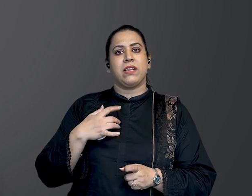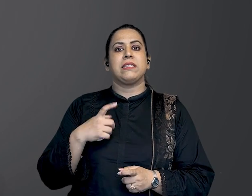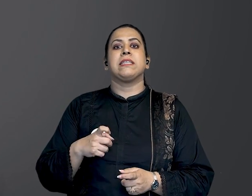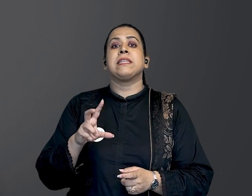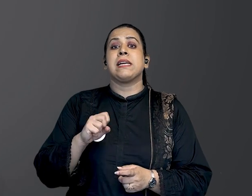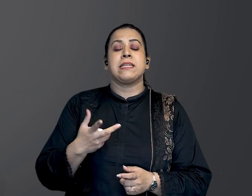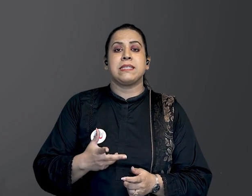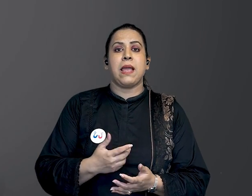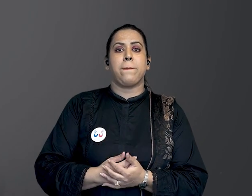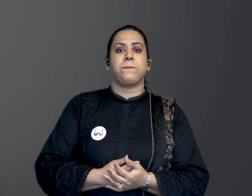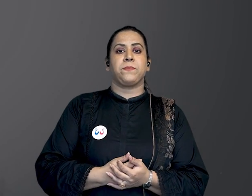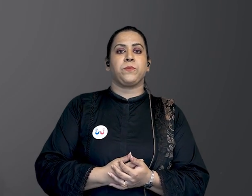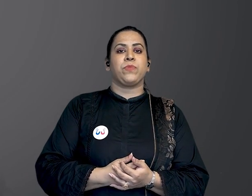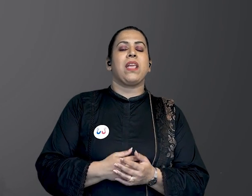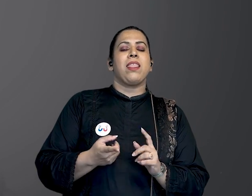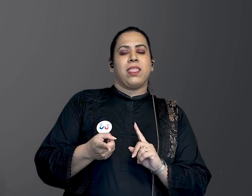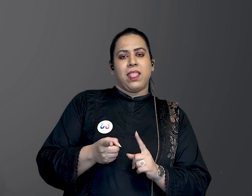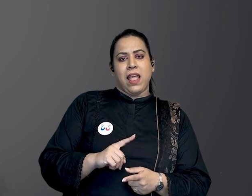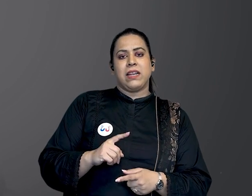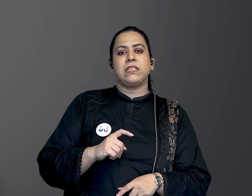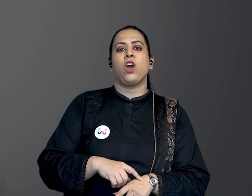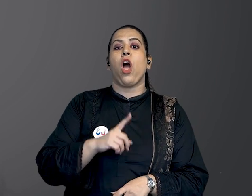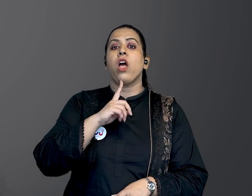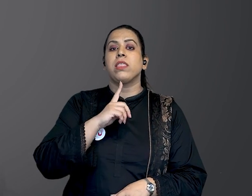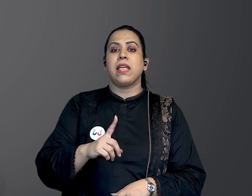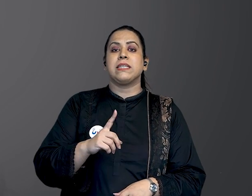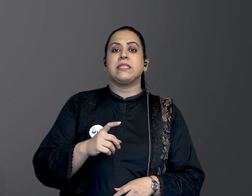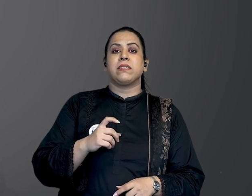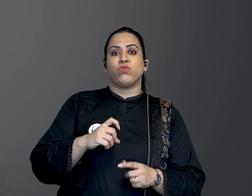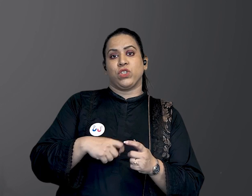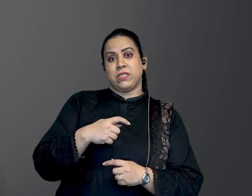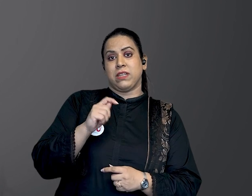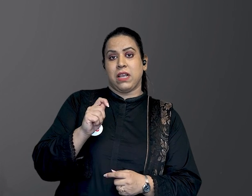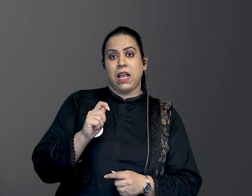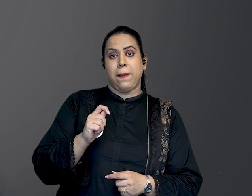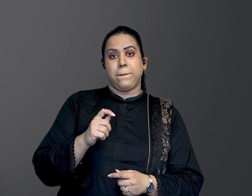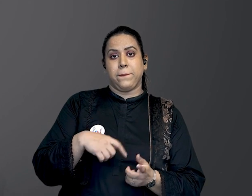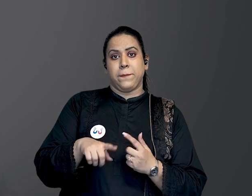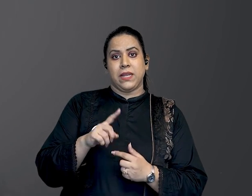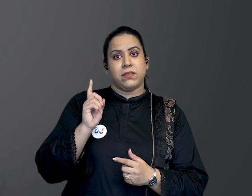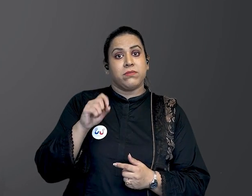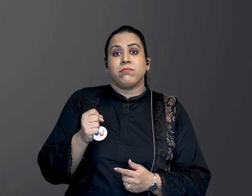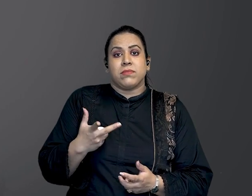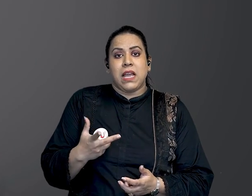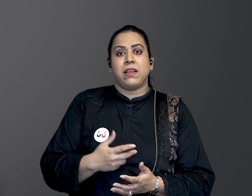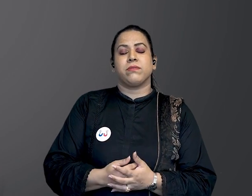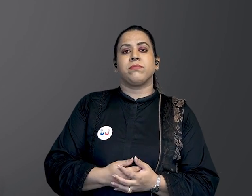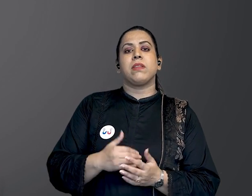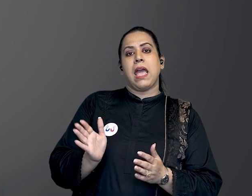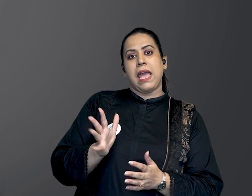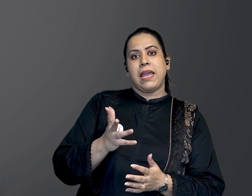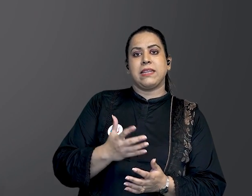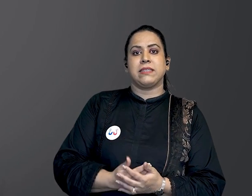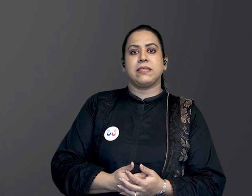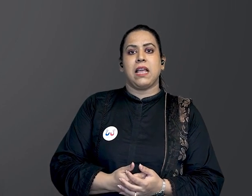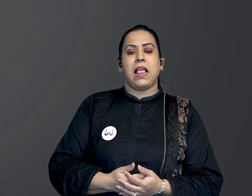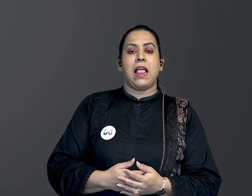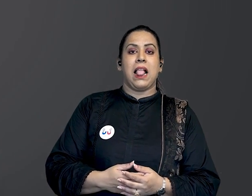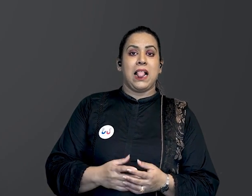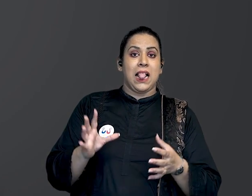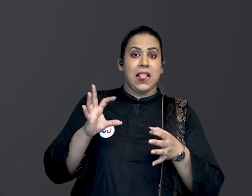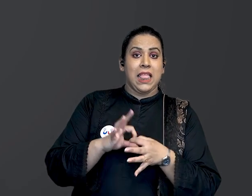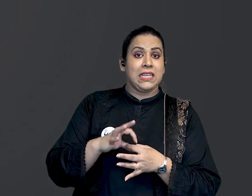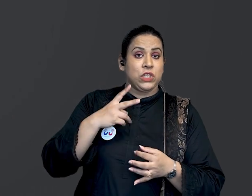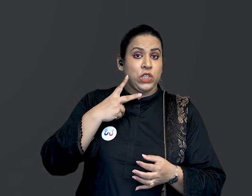problem is we don't invest time into learning the simple things of life. And once we start to understand how simple body is, we